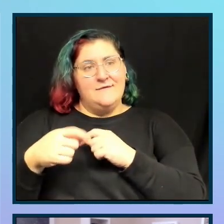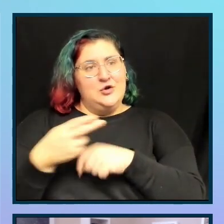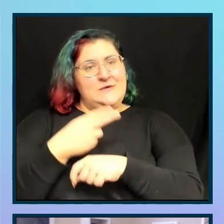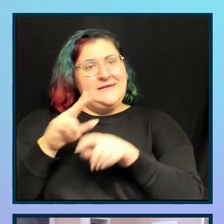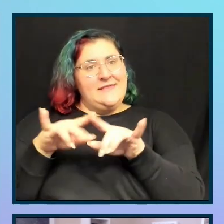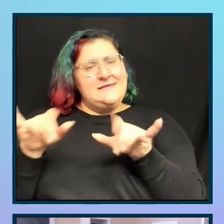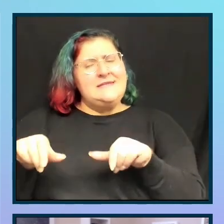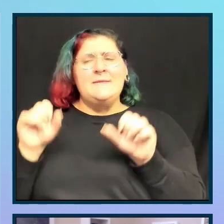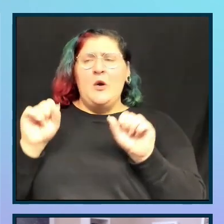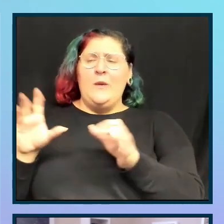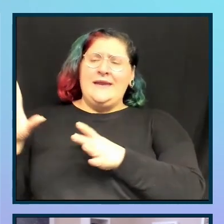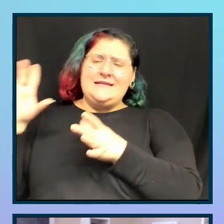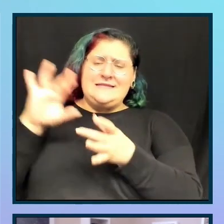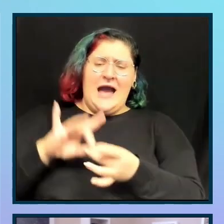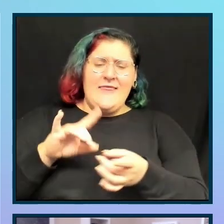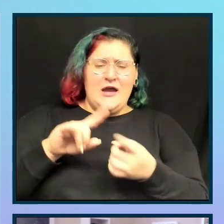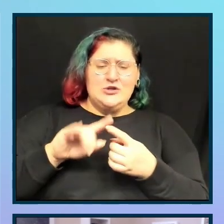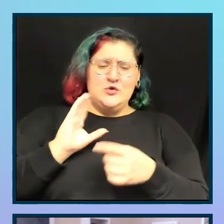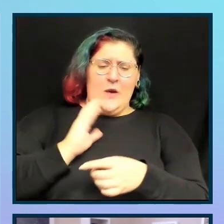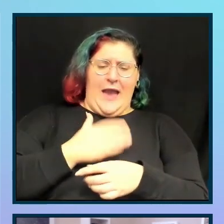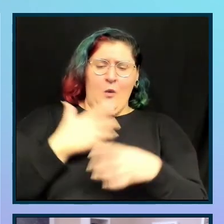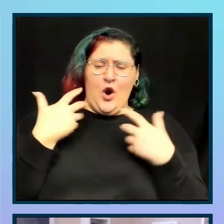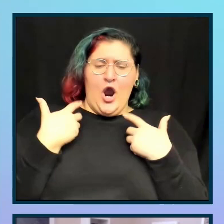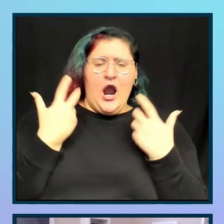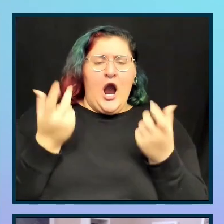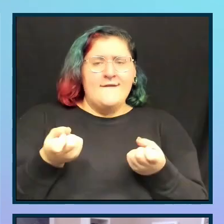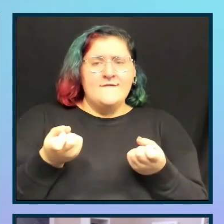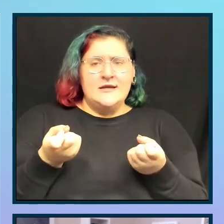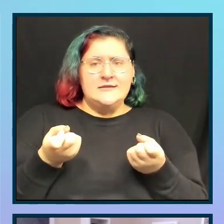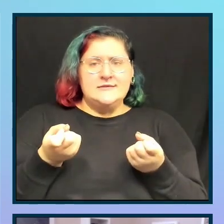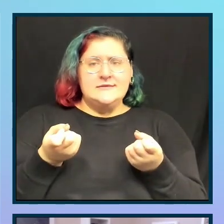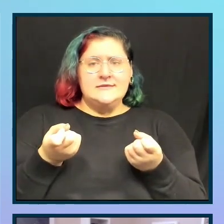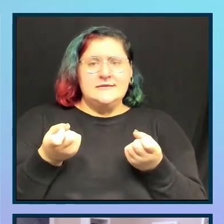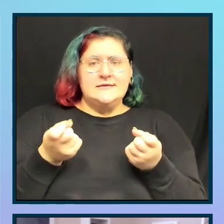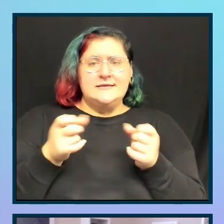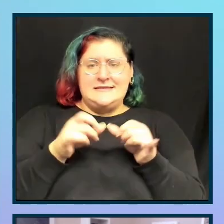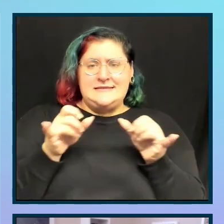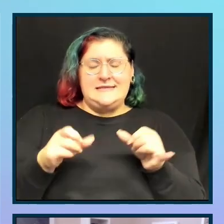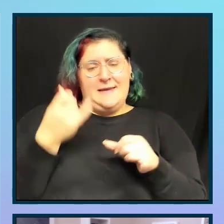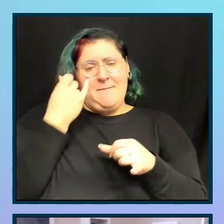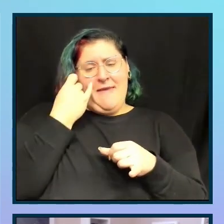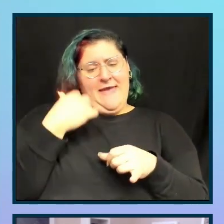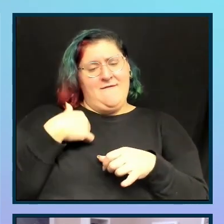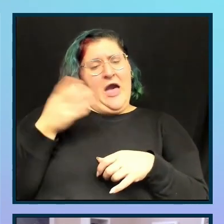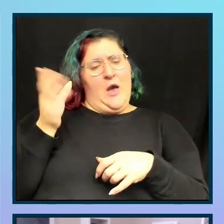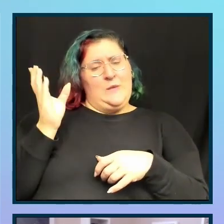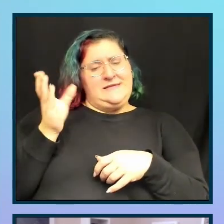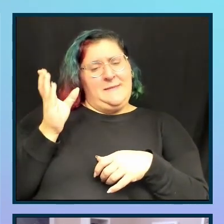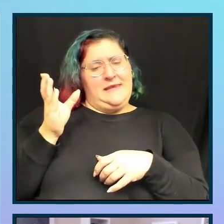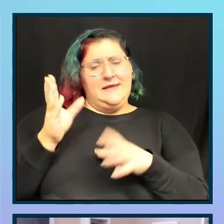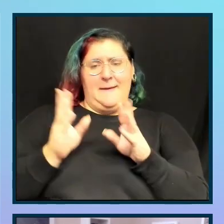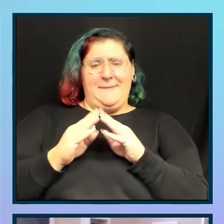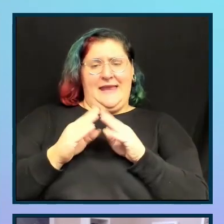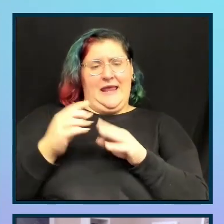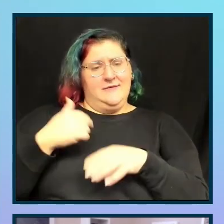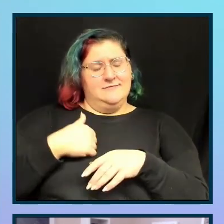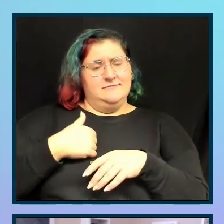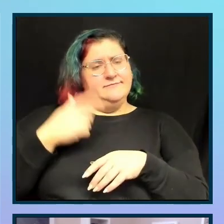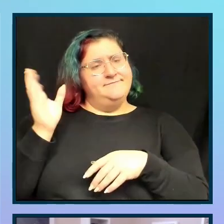systems that, wouldn't it be great if when I was speaking in a meeting, the AI system could prompt me and could say,